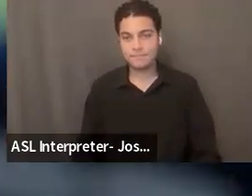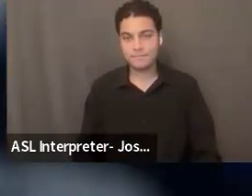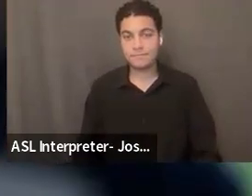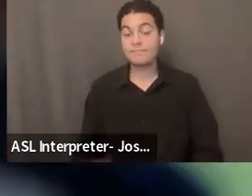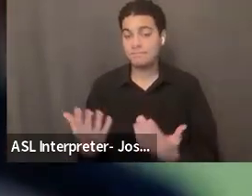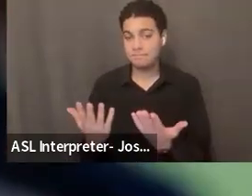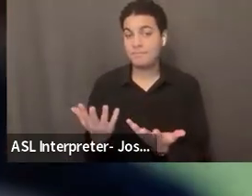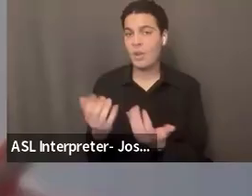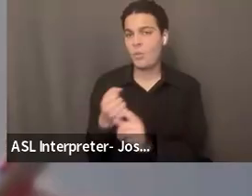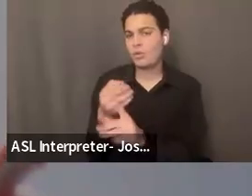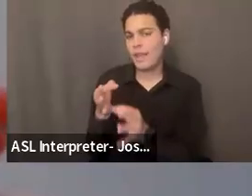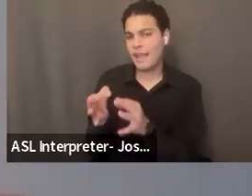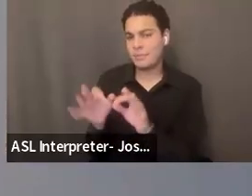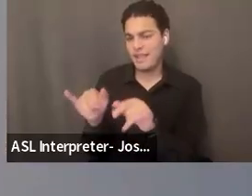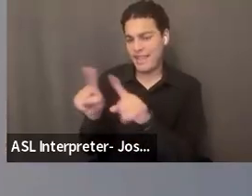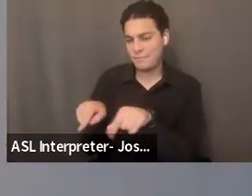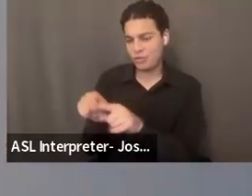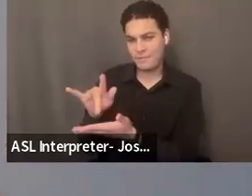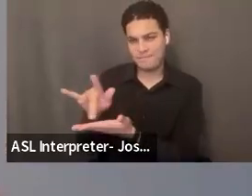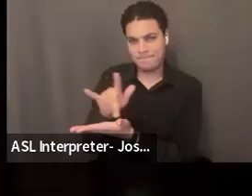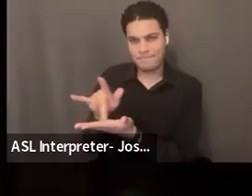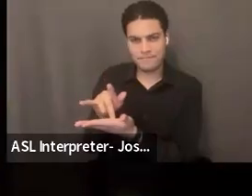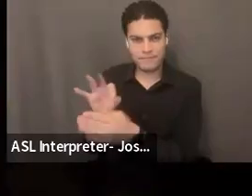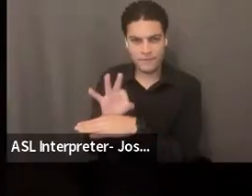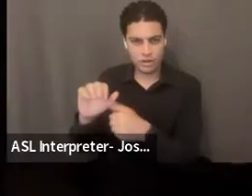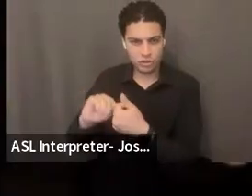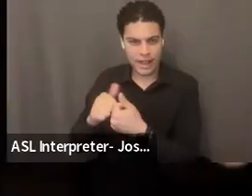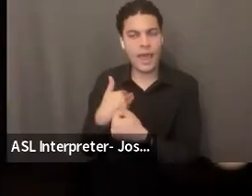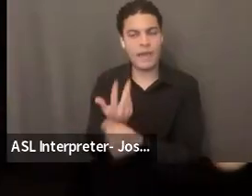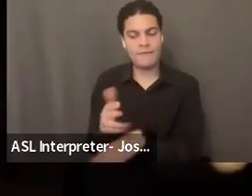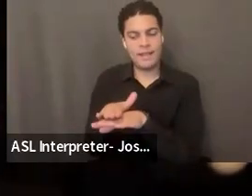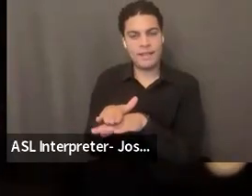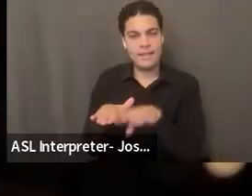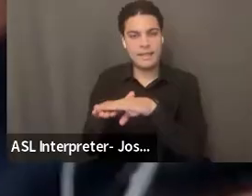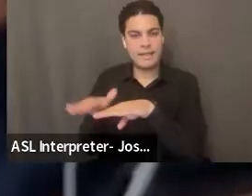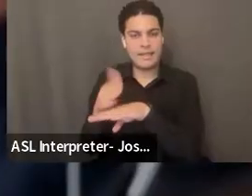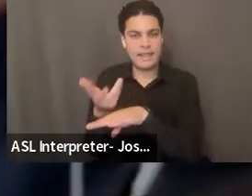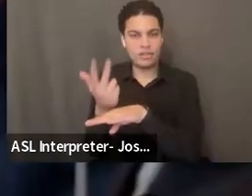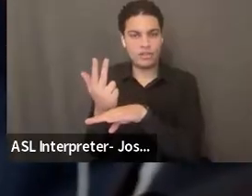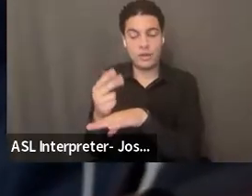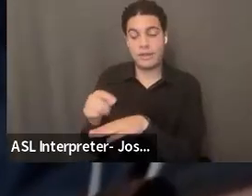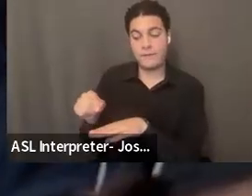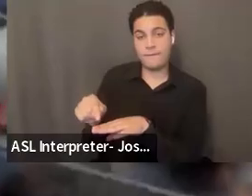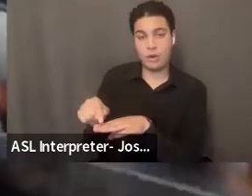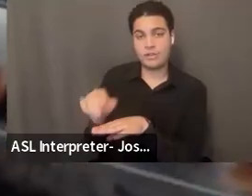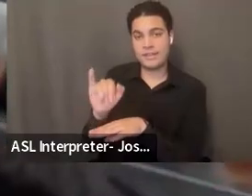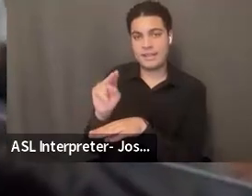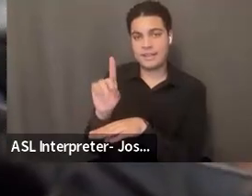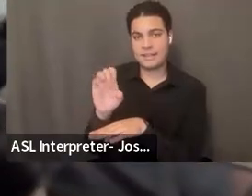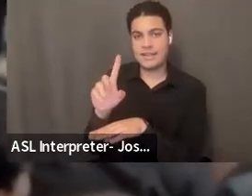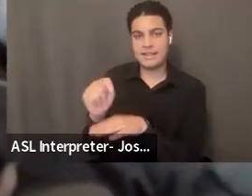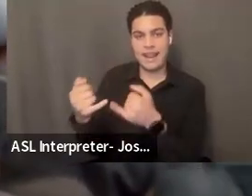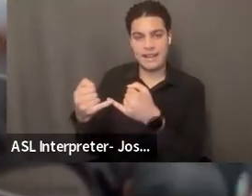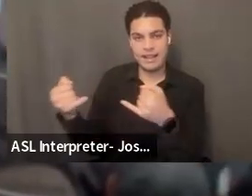Let me explain how the target works. You've got 3 layers. So the first one is the line, independent lines, so you can see where's the field. And then you've got the